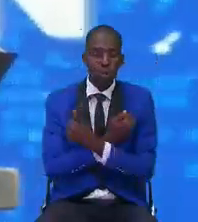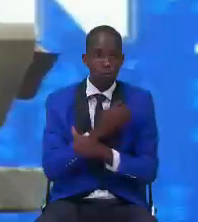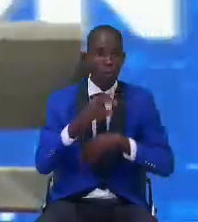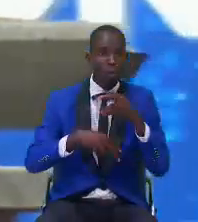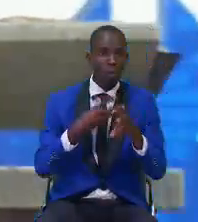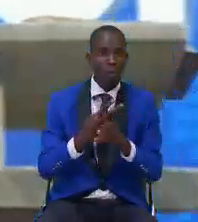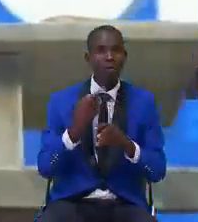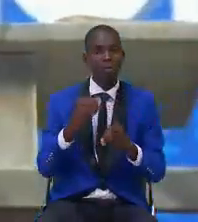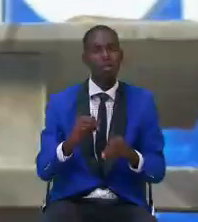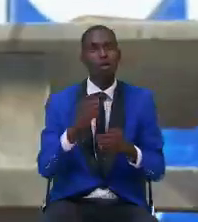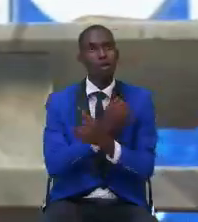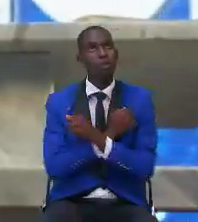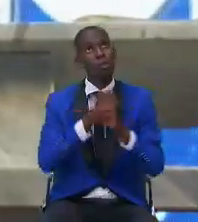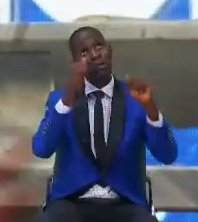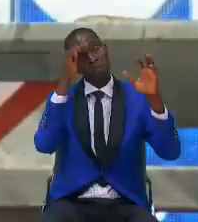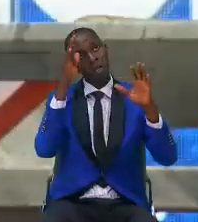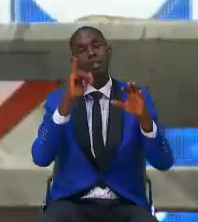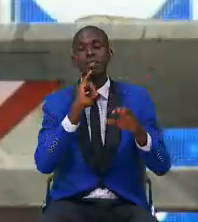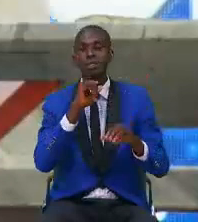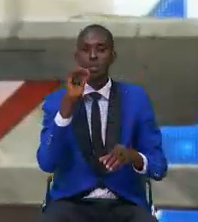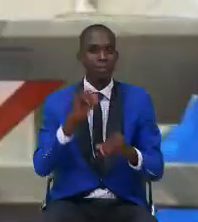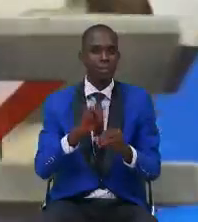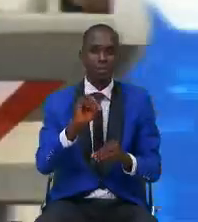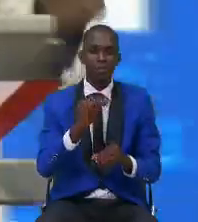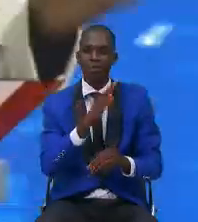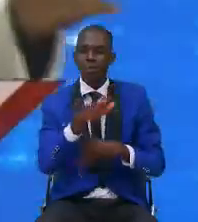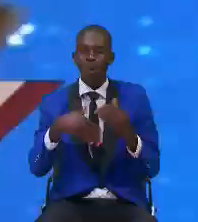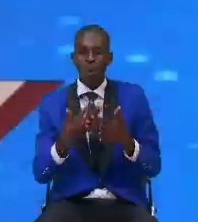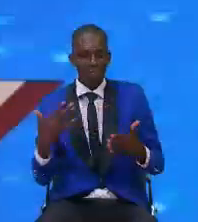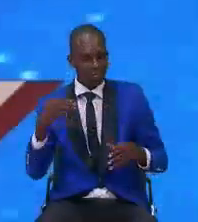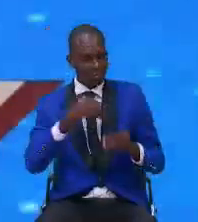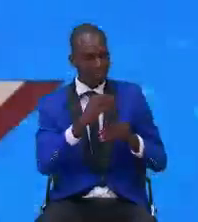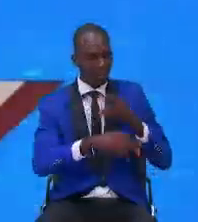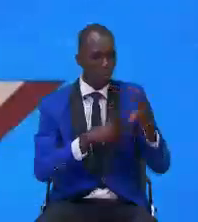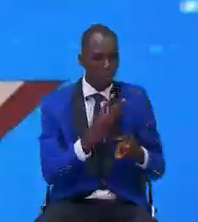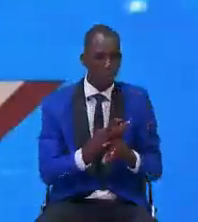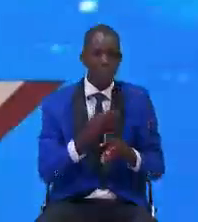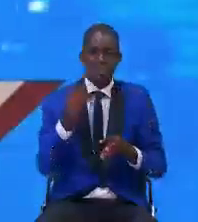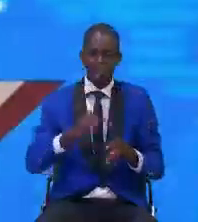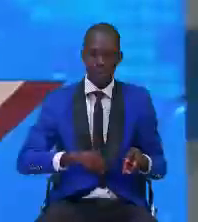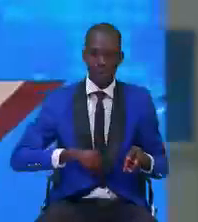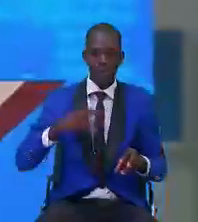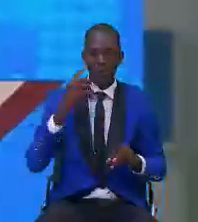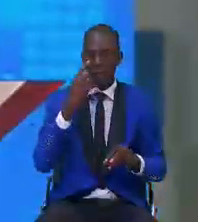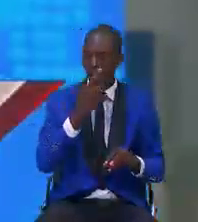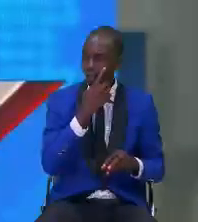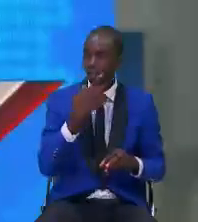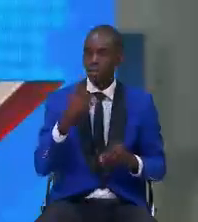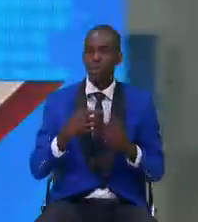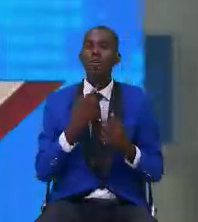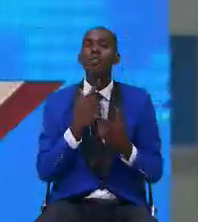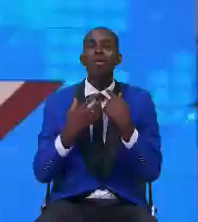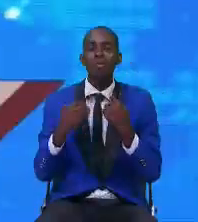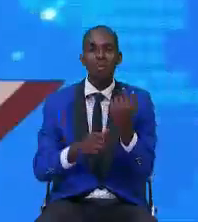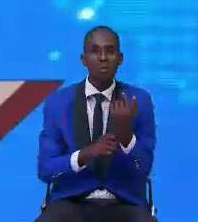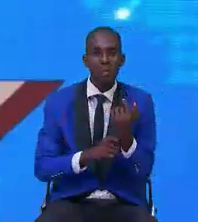the love of the Father is not in him. For all the things that are in the world, the lust of the eyes and the pride